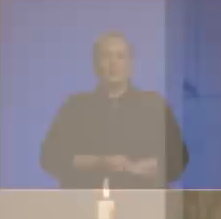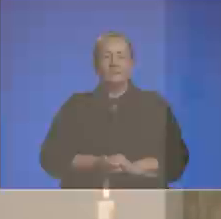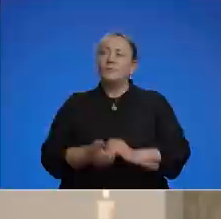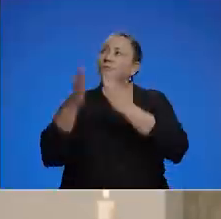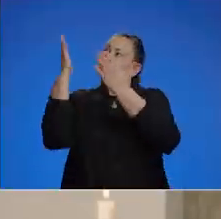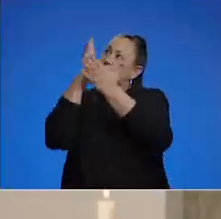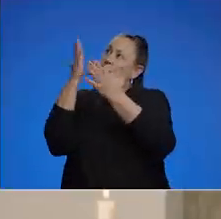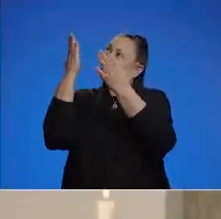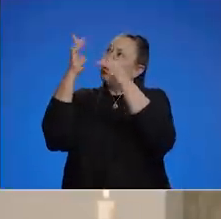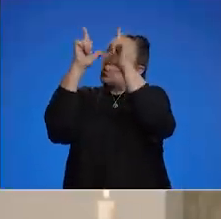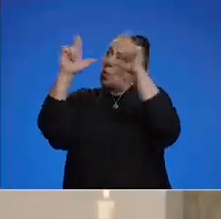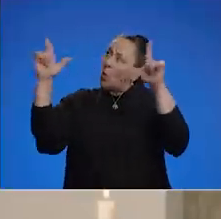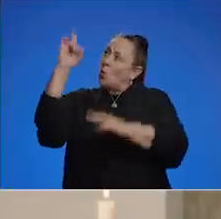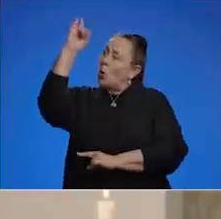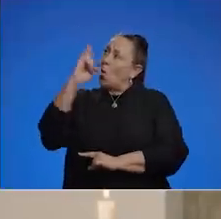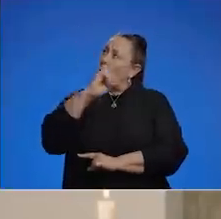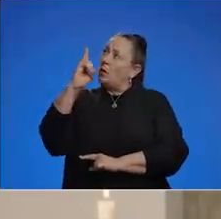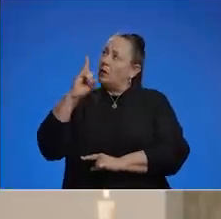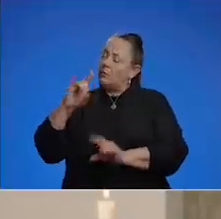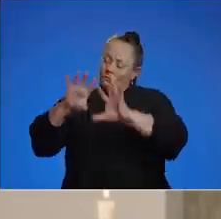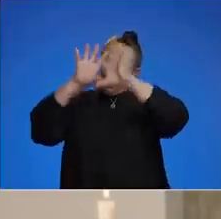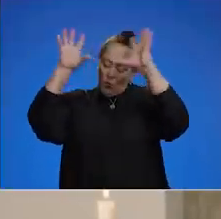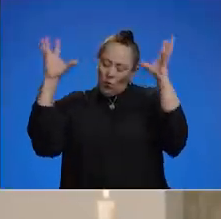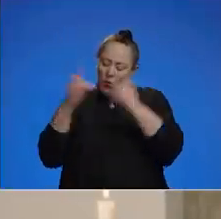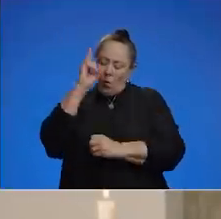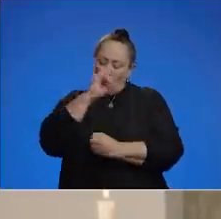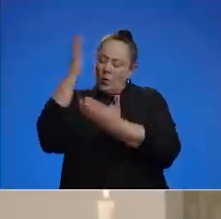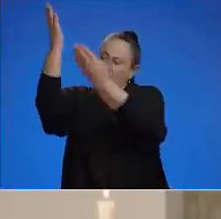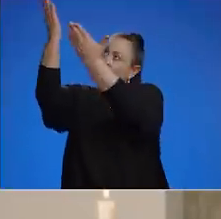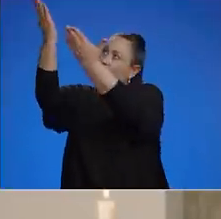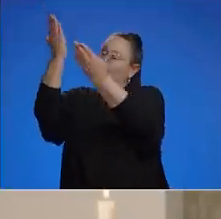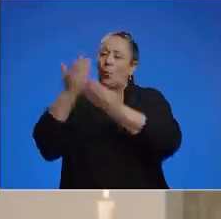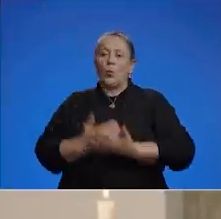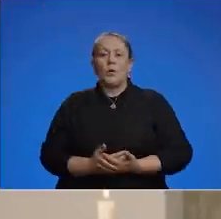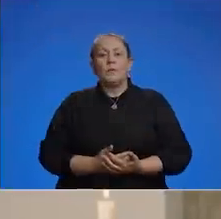highest. You are indeed holy, O Lord, the fount of all holiness.